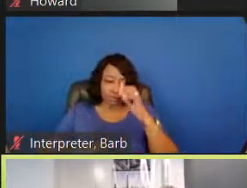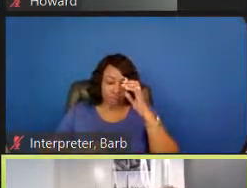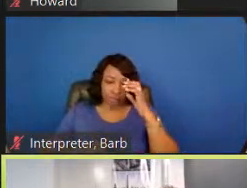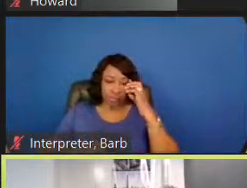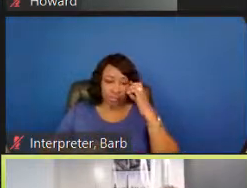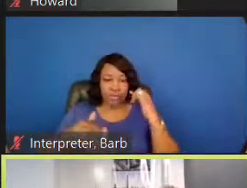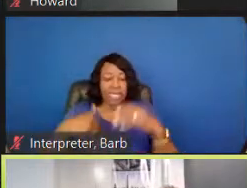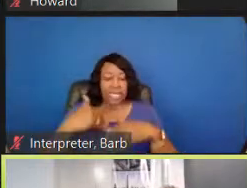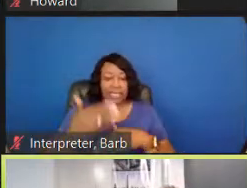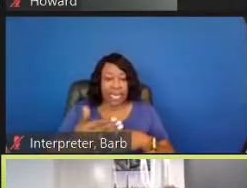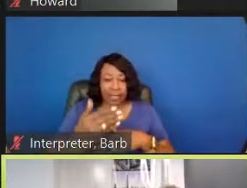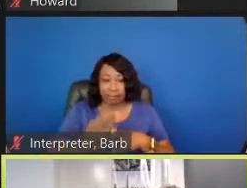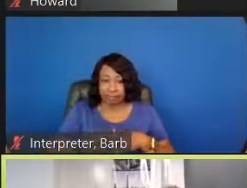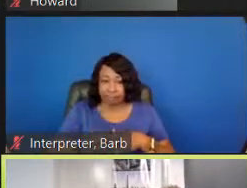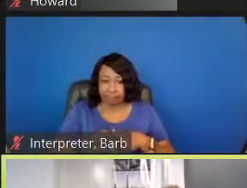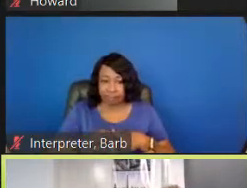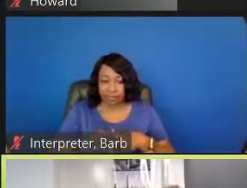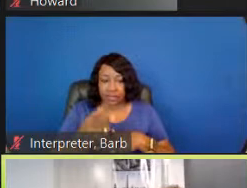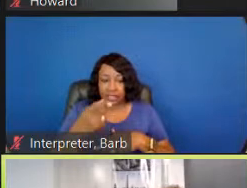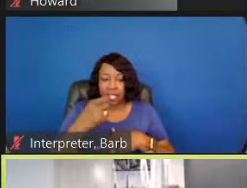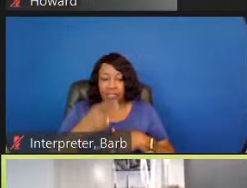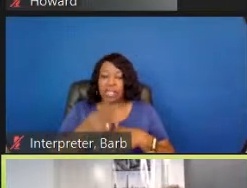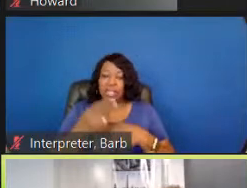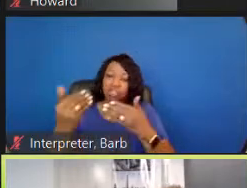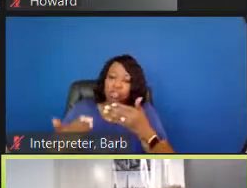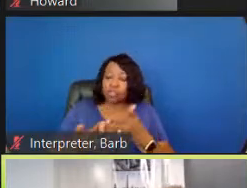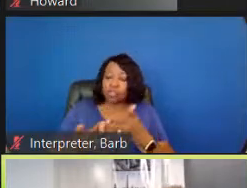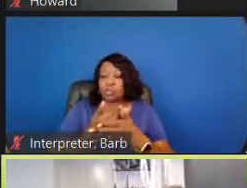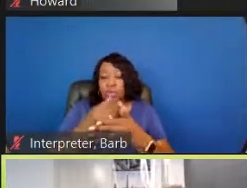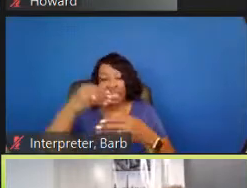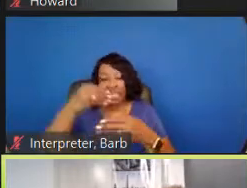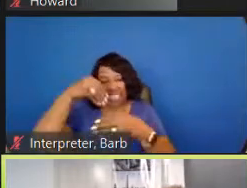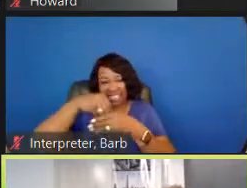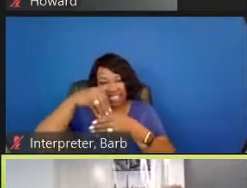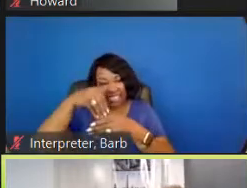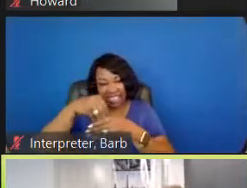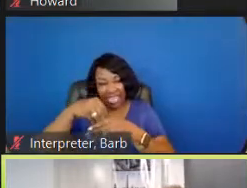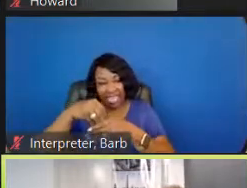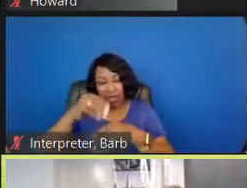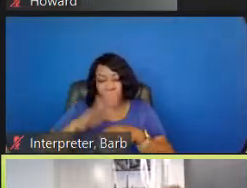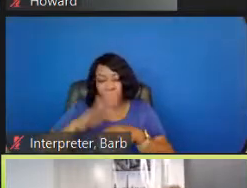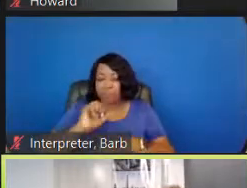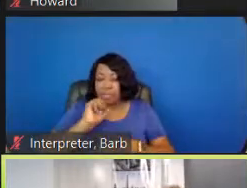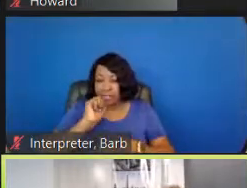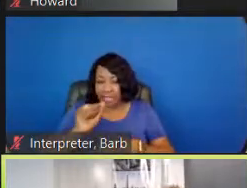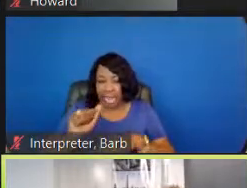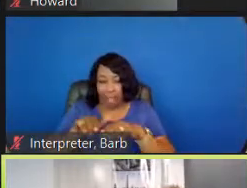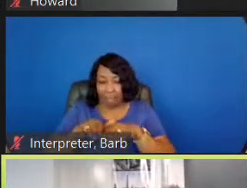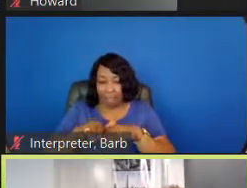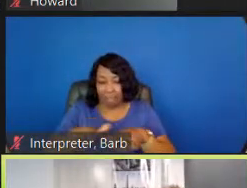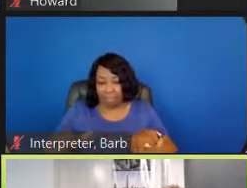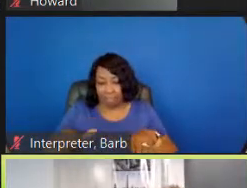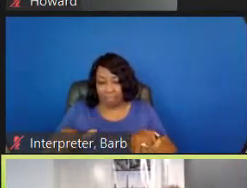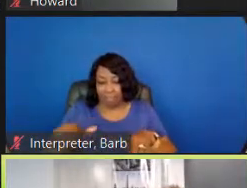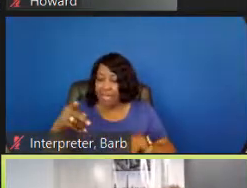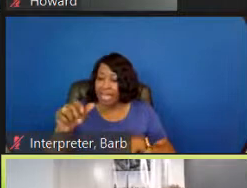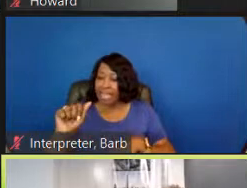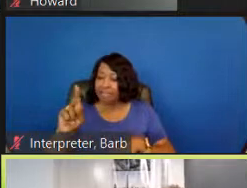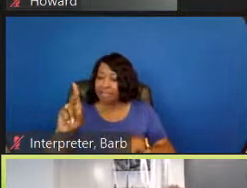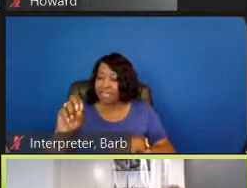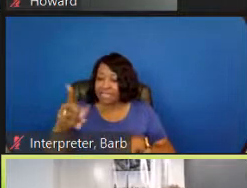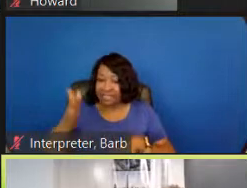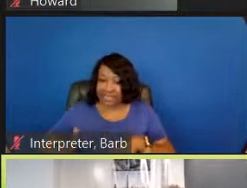Next, please. This is a view inside on the non-paid side of the station